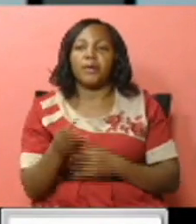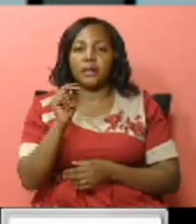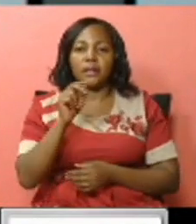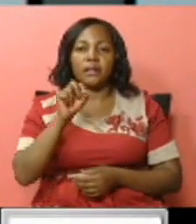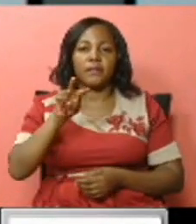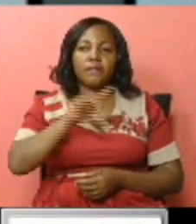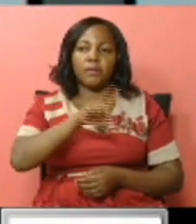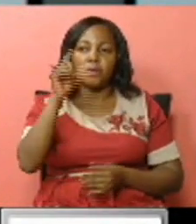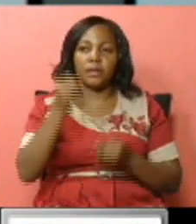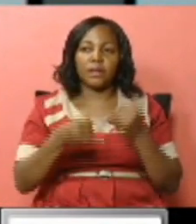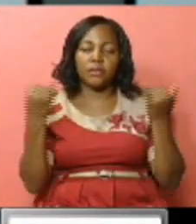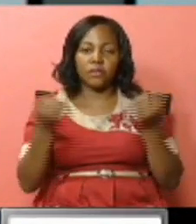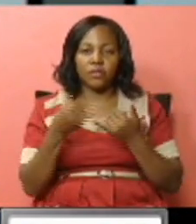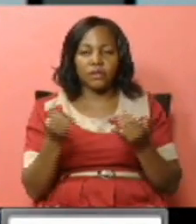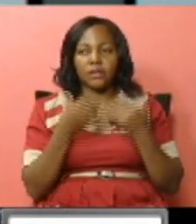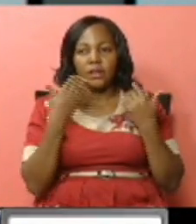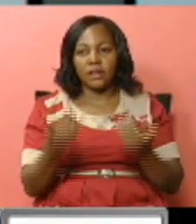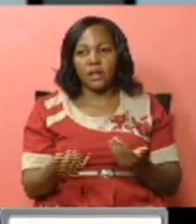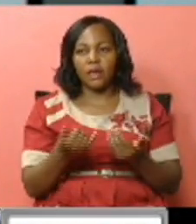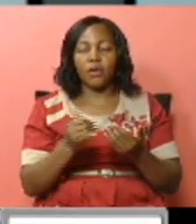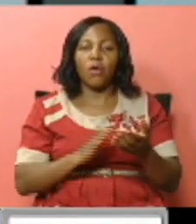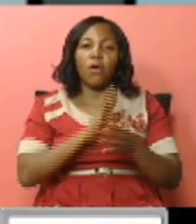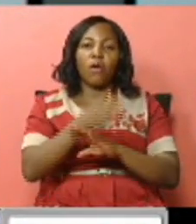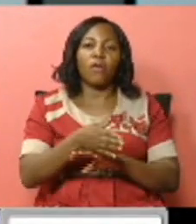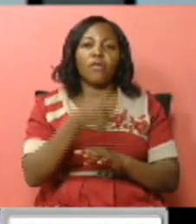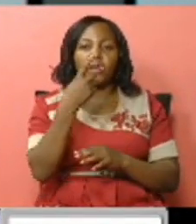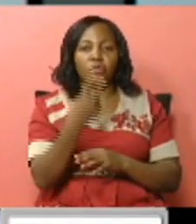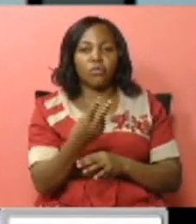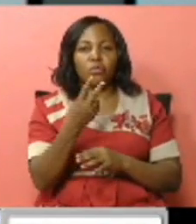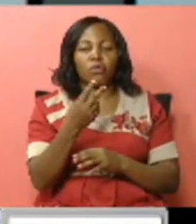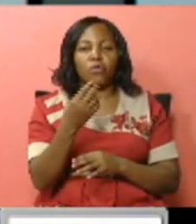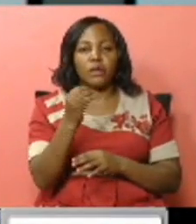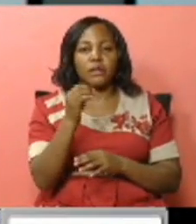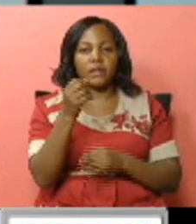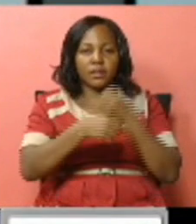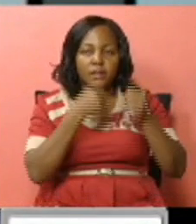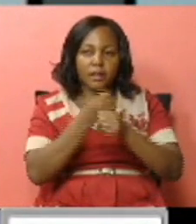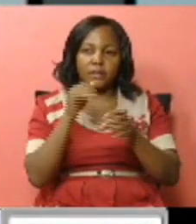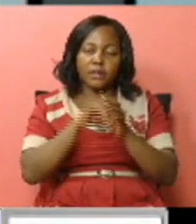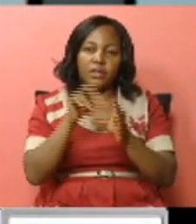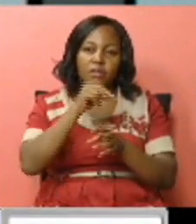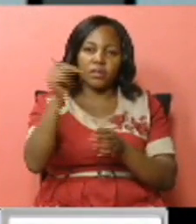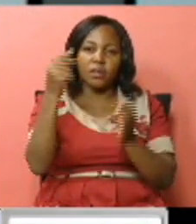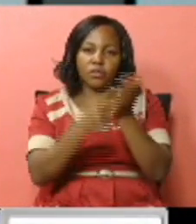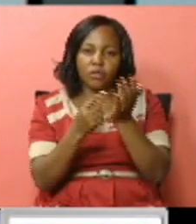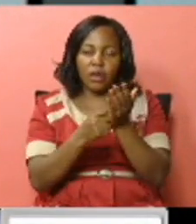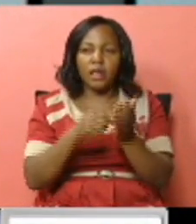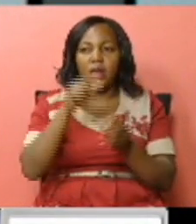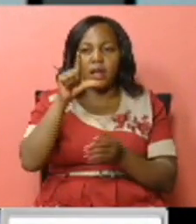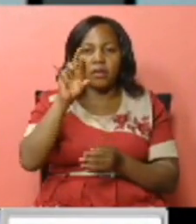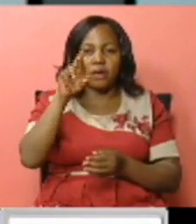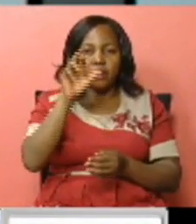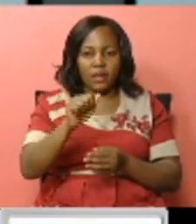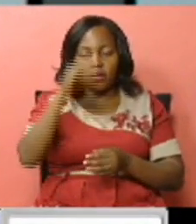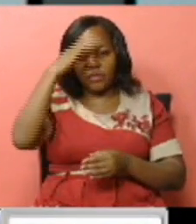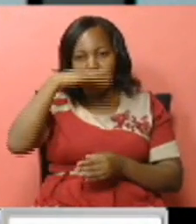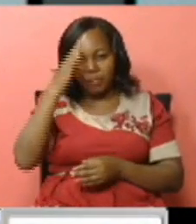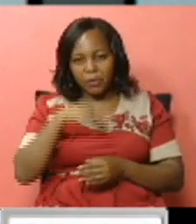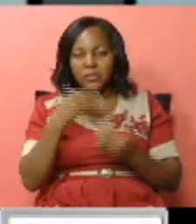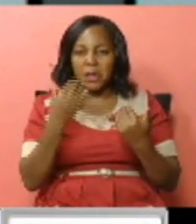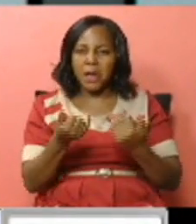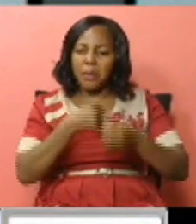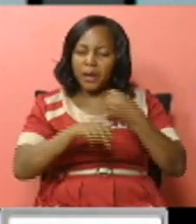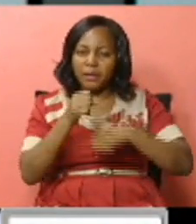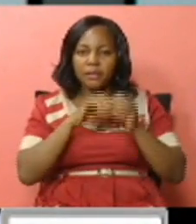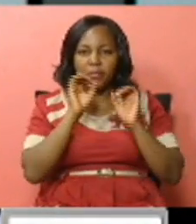Welcome back to NTV Weekend Edition. Now, the over 2 decades conflict in northern Uganda staged by the Lord's Resistance Army is no